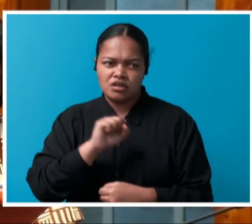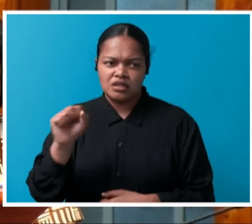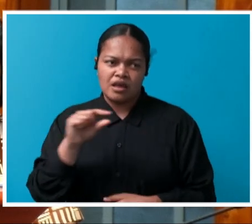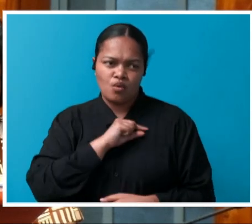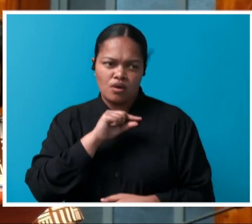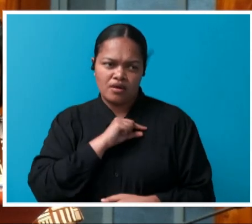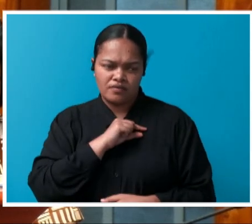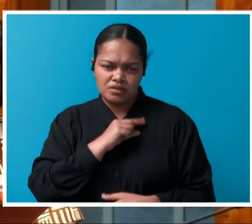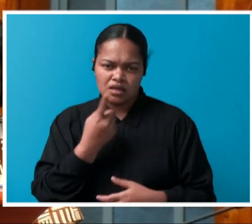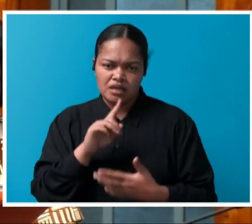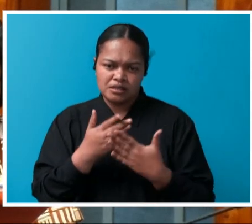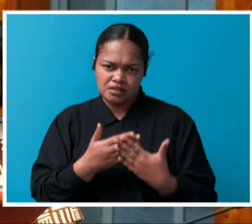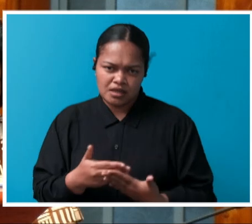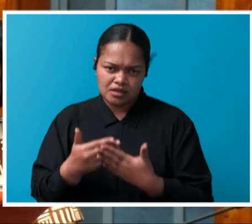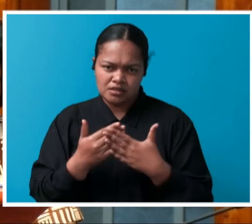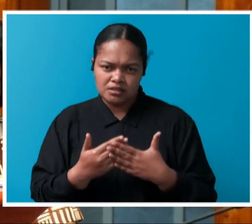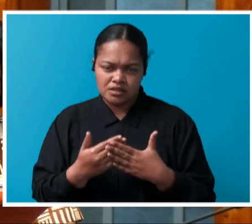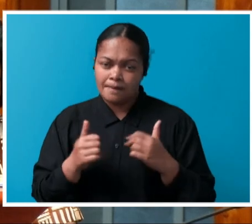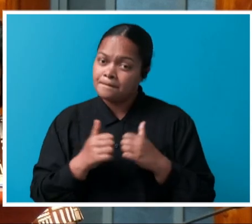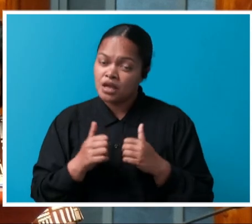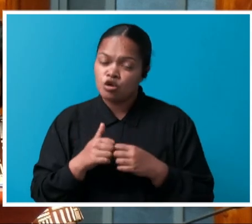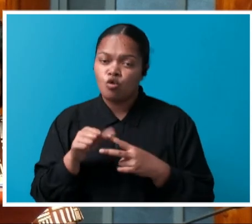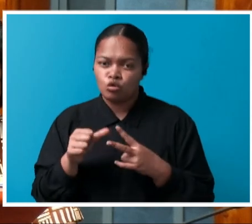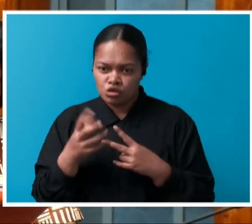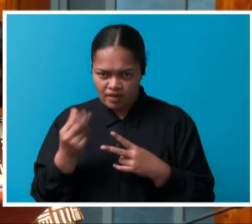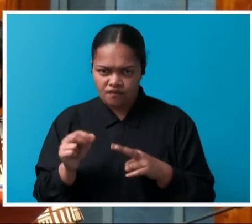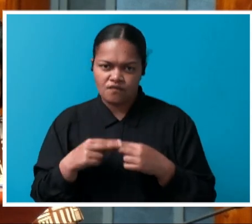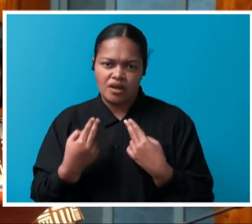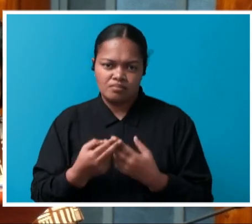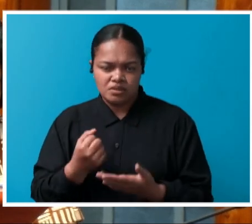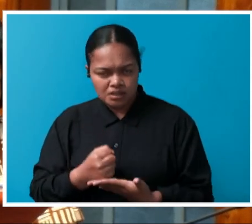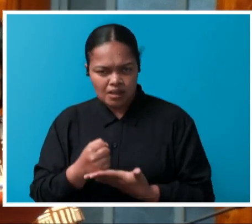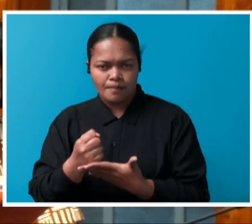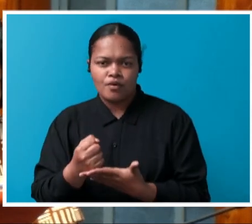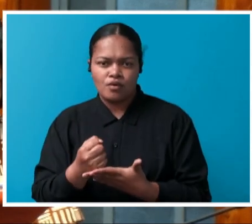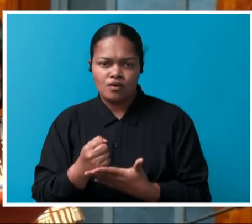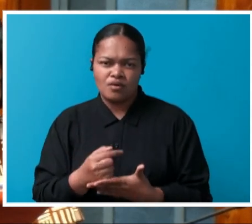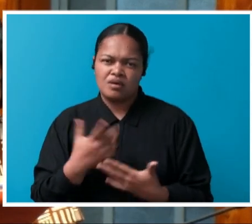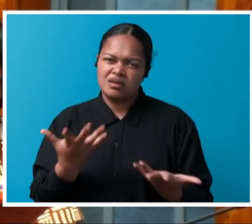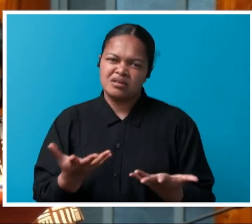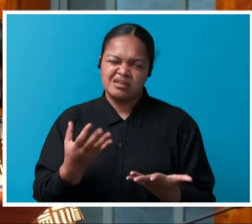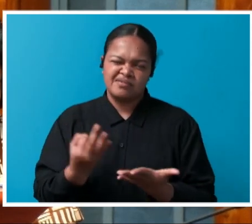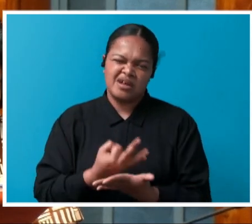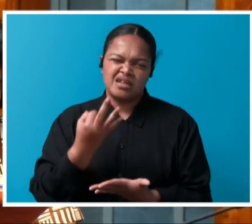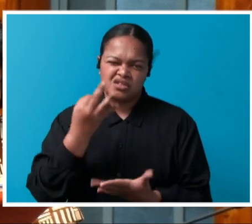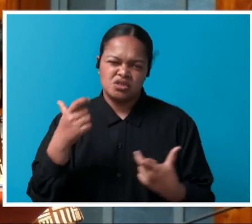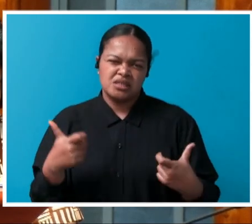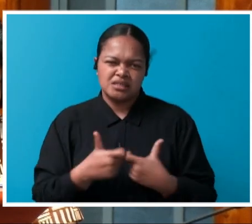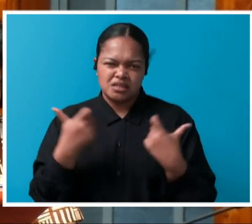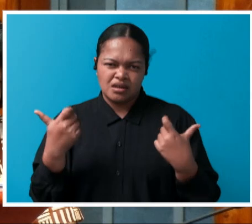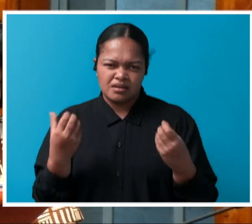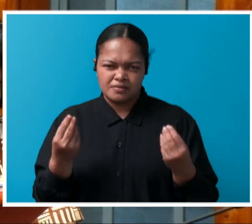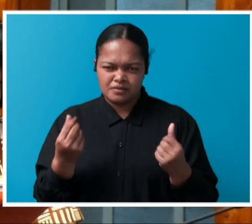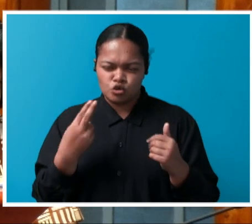qualification and studies. Many also have families to support, and therefore it becomes financially challenging to